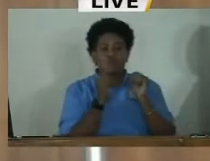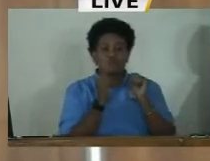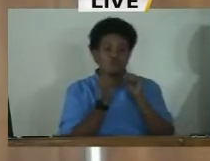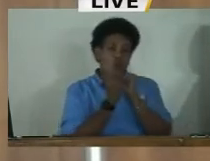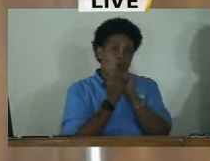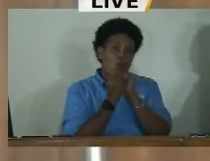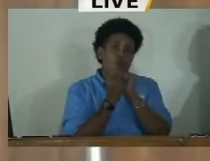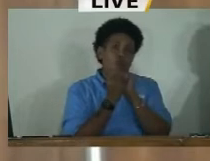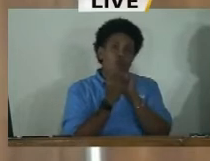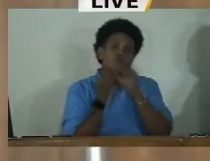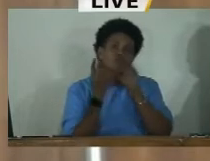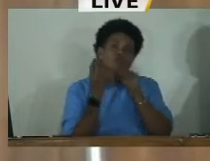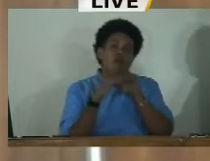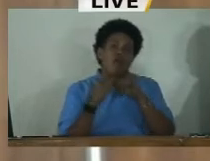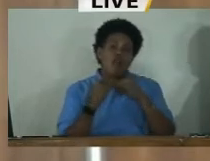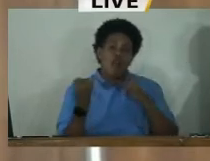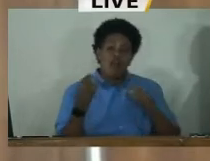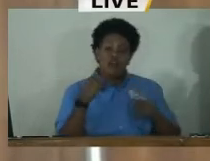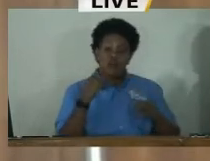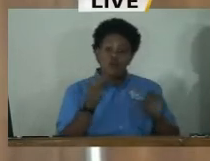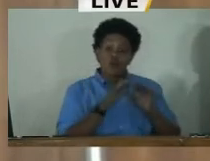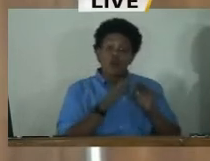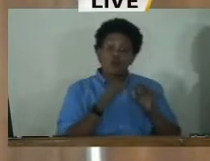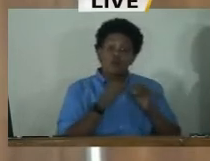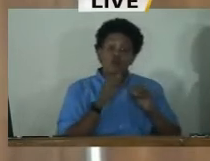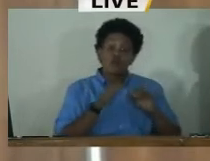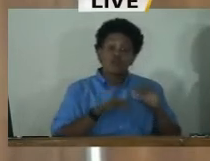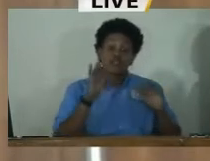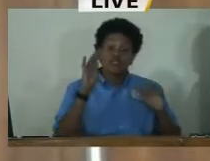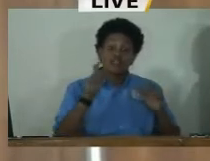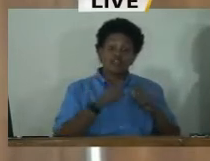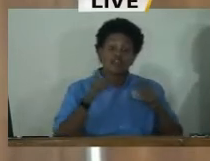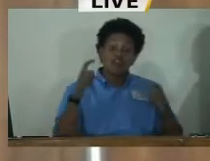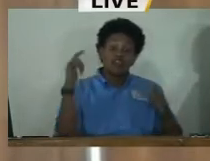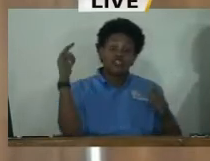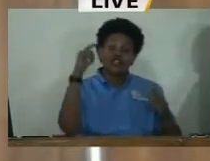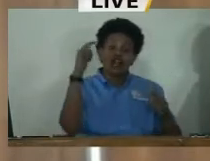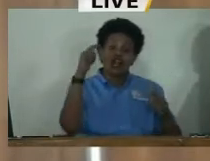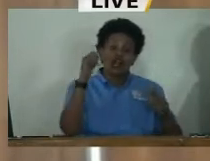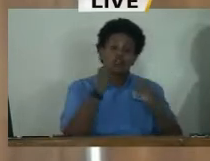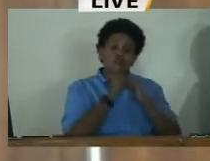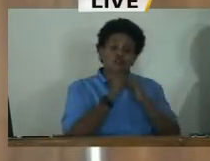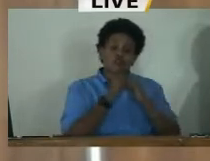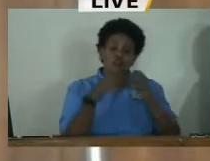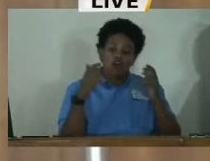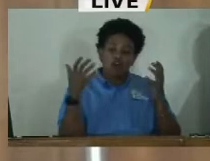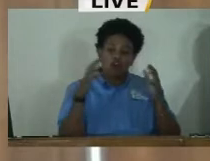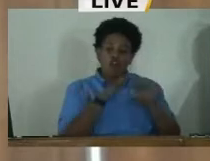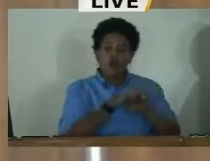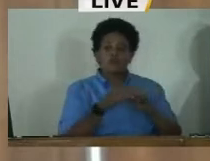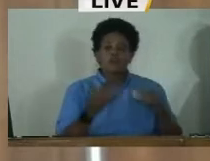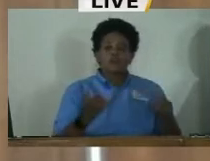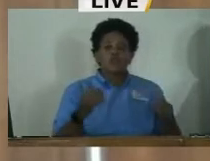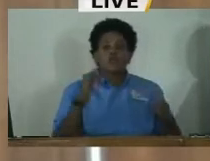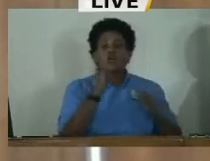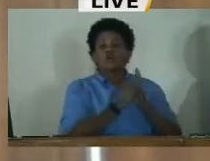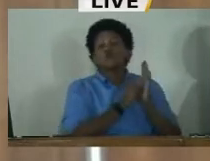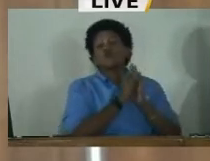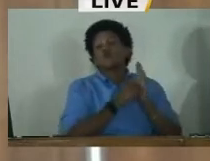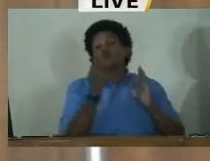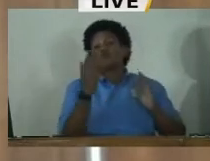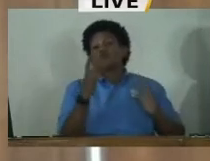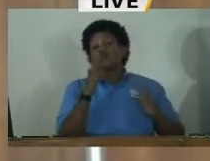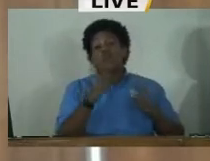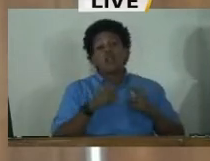company would be worth more than the 7 largest airlines combined. Today, YouTube users are the